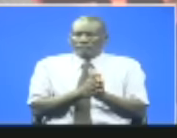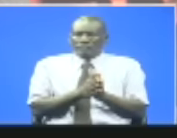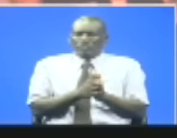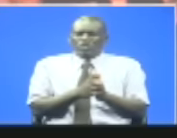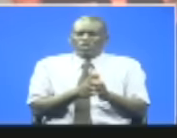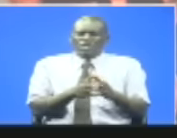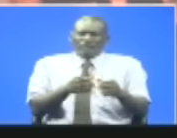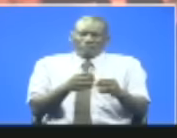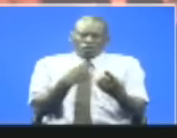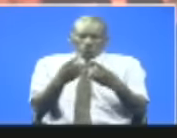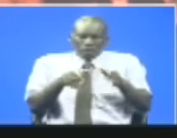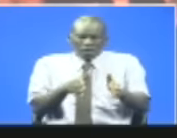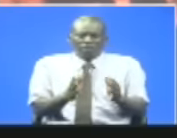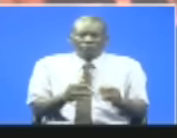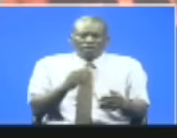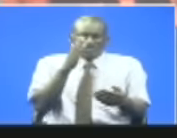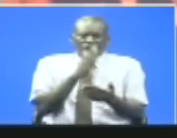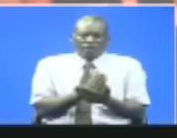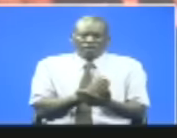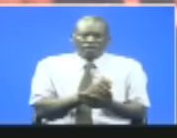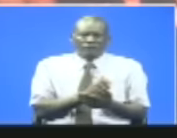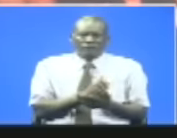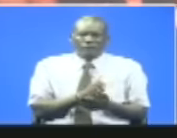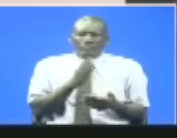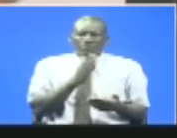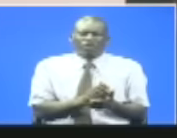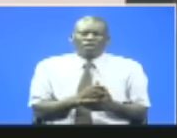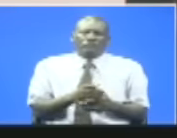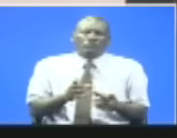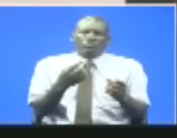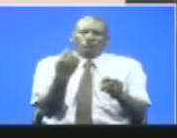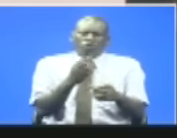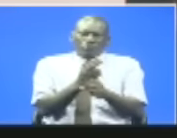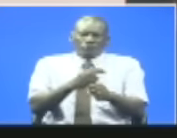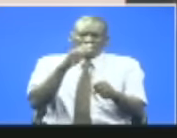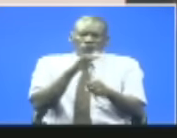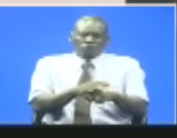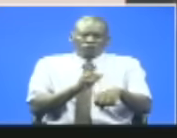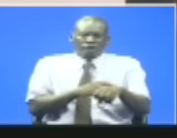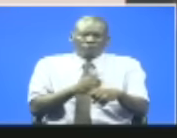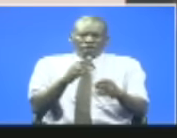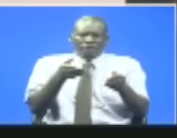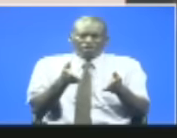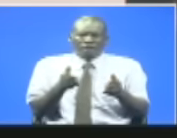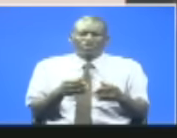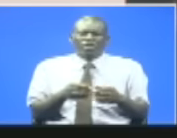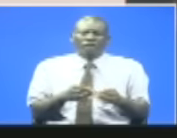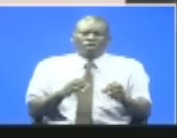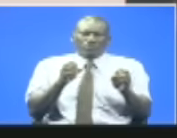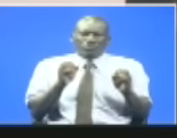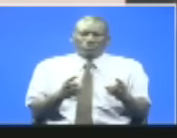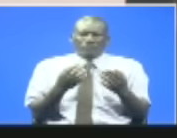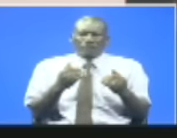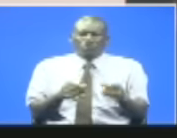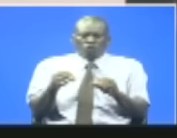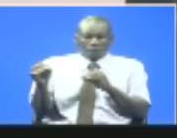Play it in such a way. In fact, I really have to move on, gentlemen. Yeah. We don't want to spend too much time on one subject because there's plenty to get through. Fair enough. Great. Fair enough. So let's